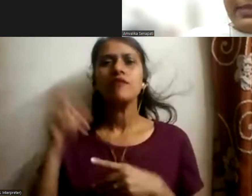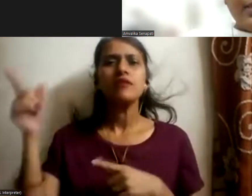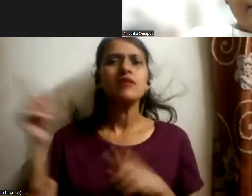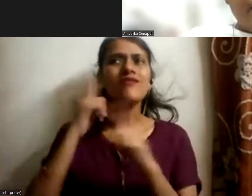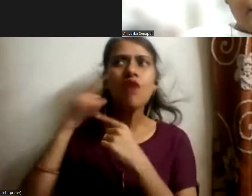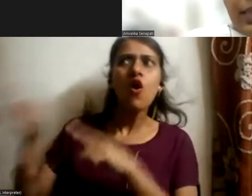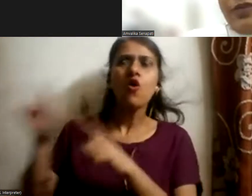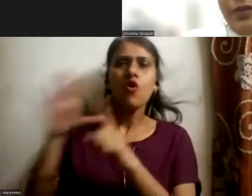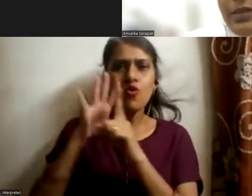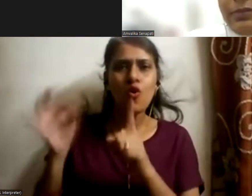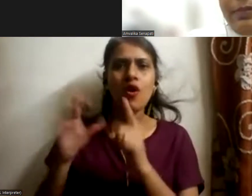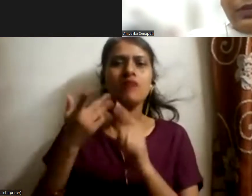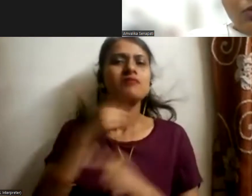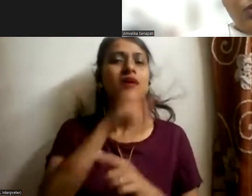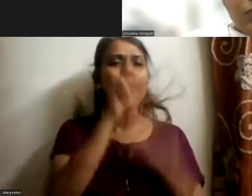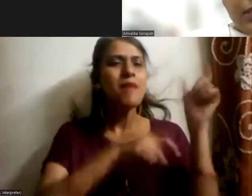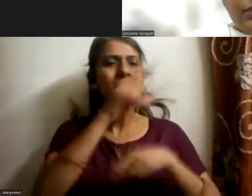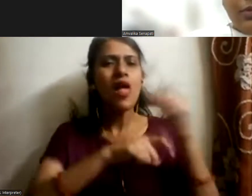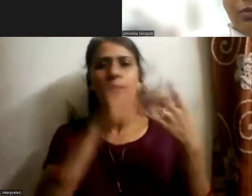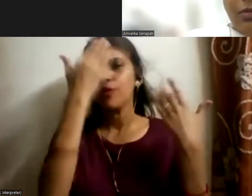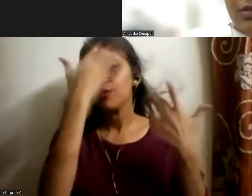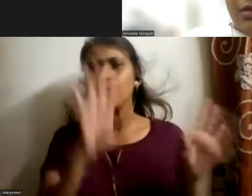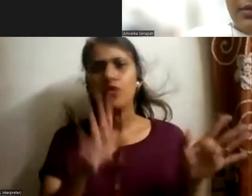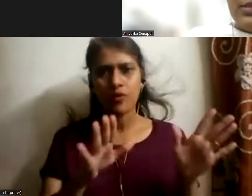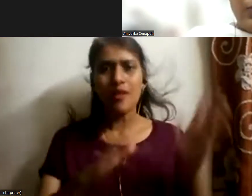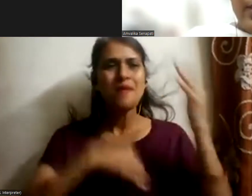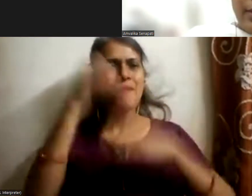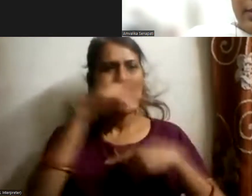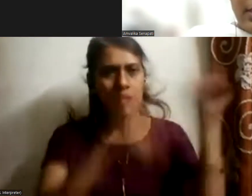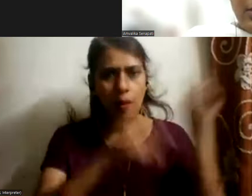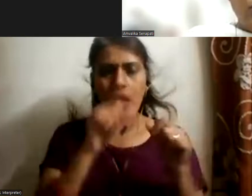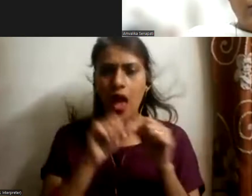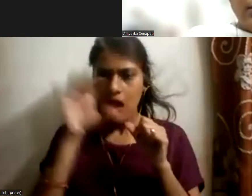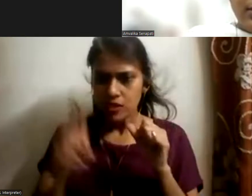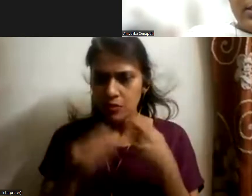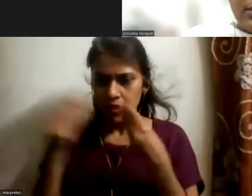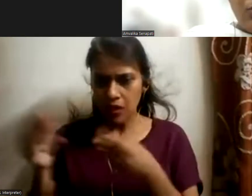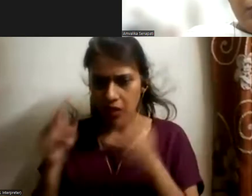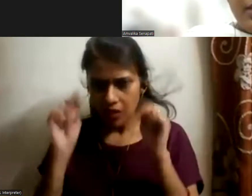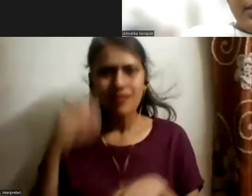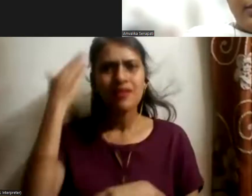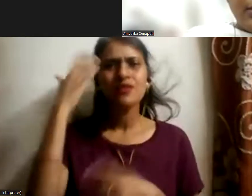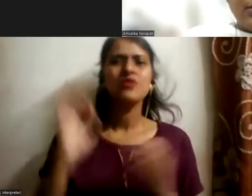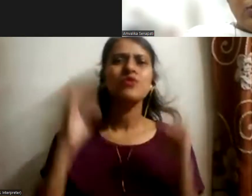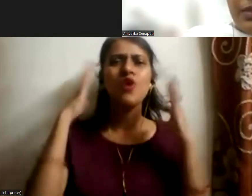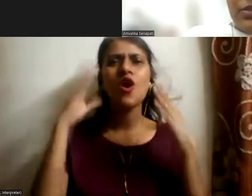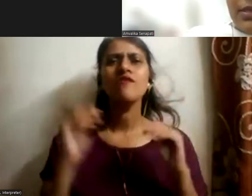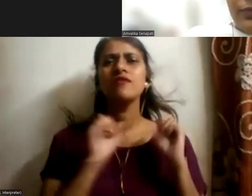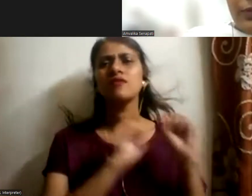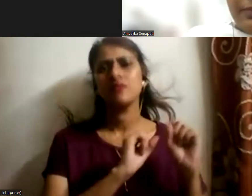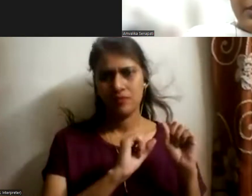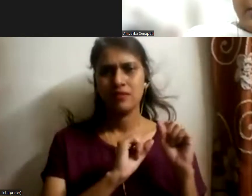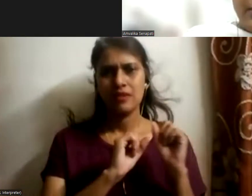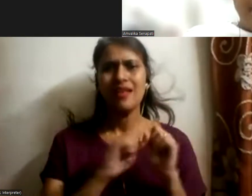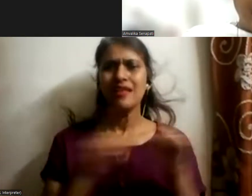It's basically about lack of awareness. People don't know that this is required. They don't know that this is could be a need, that this could be a challenge